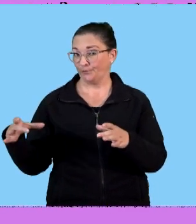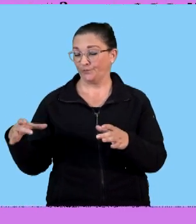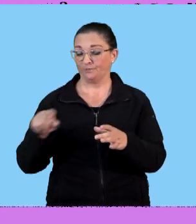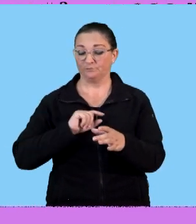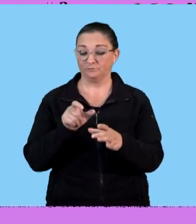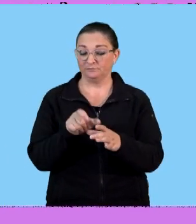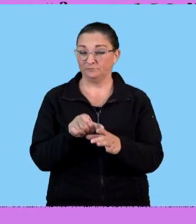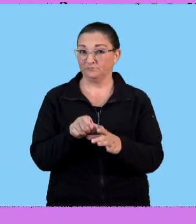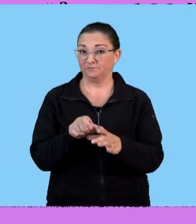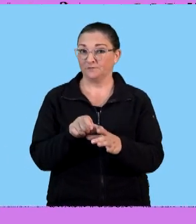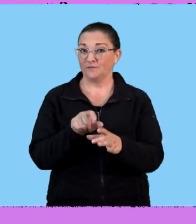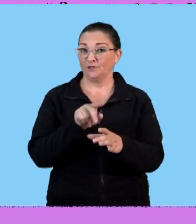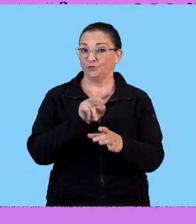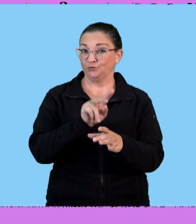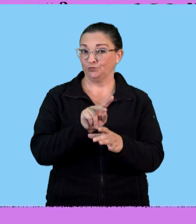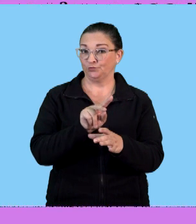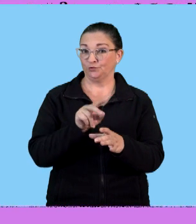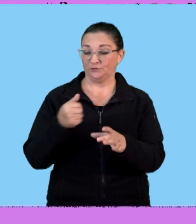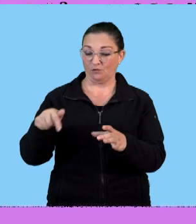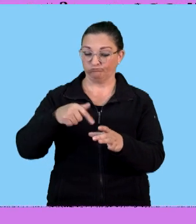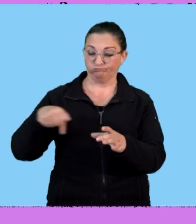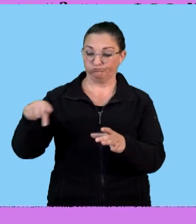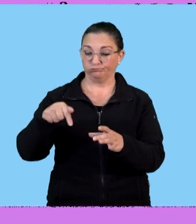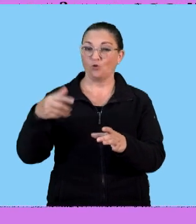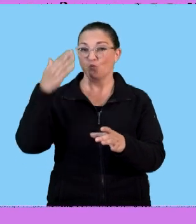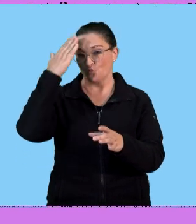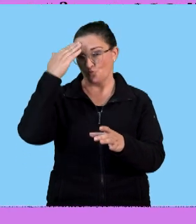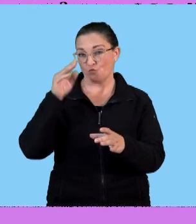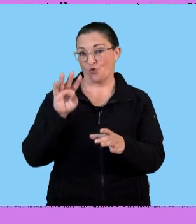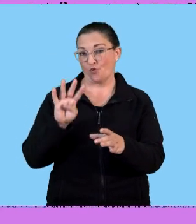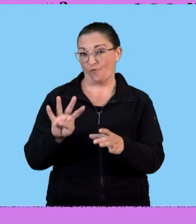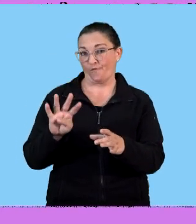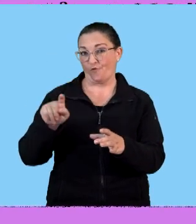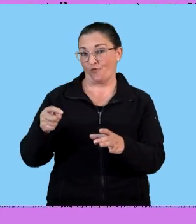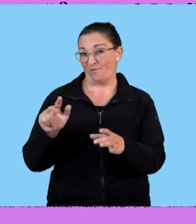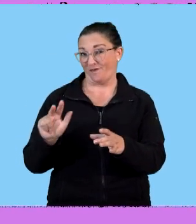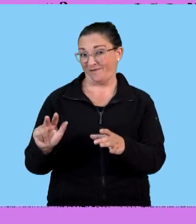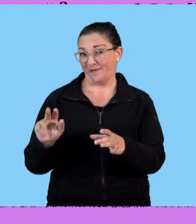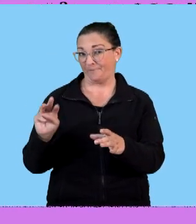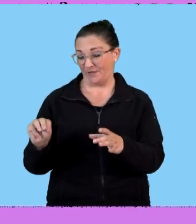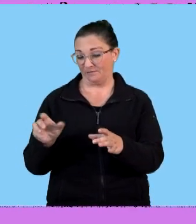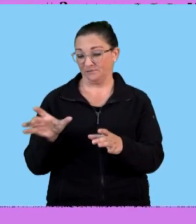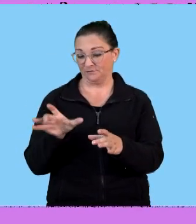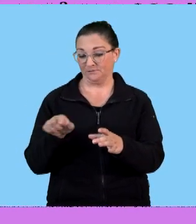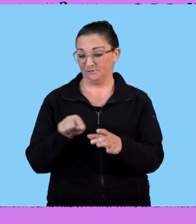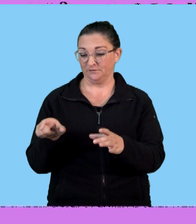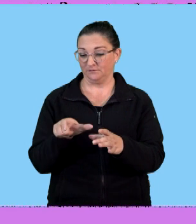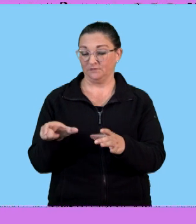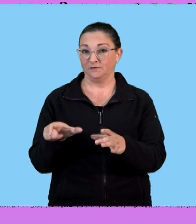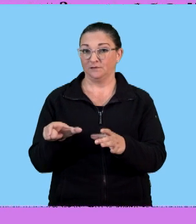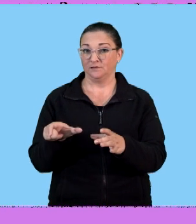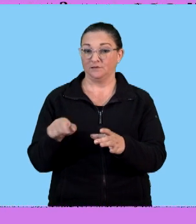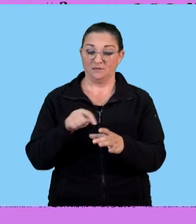pool. So here is the diameter of the swimming pool, which is 4,8 meters.